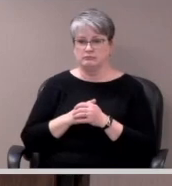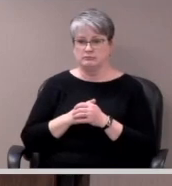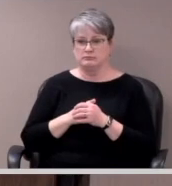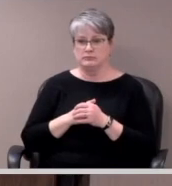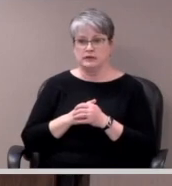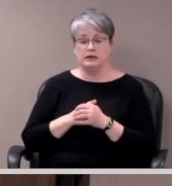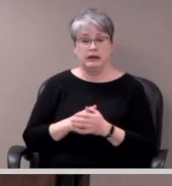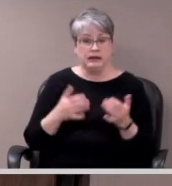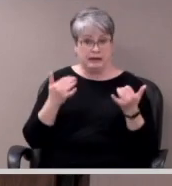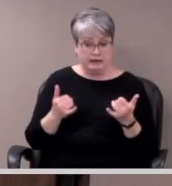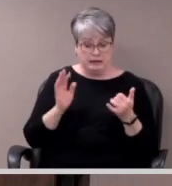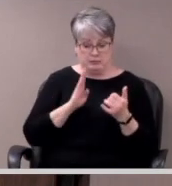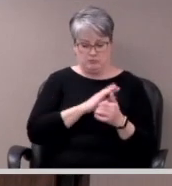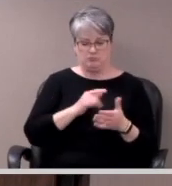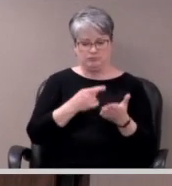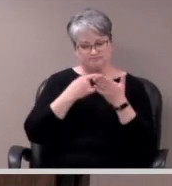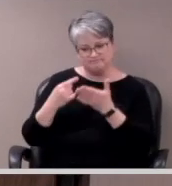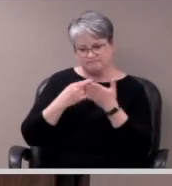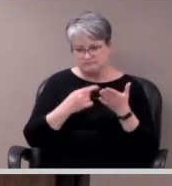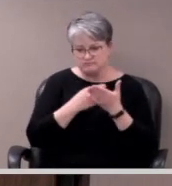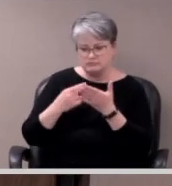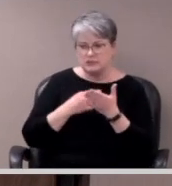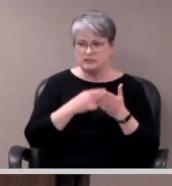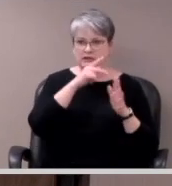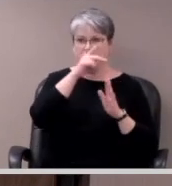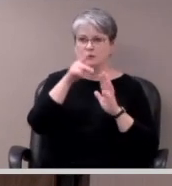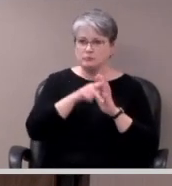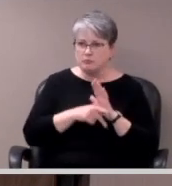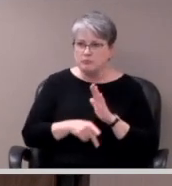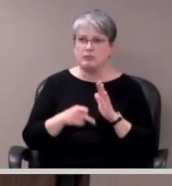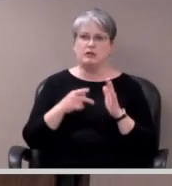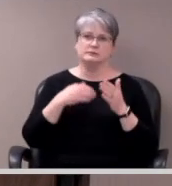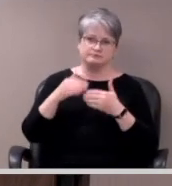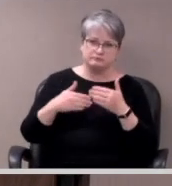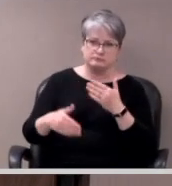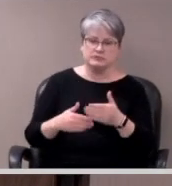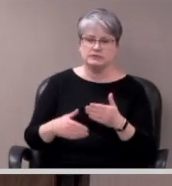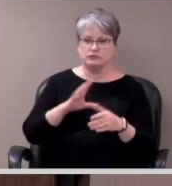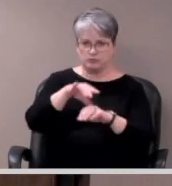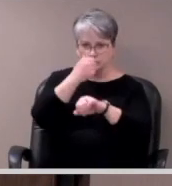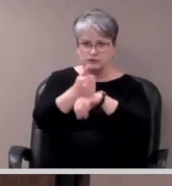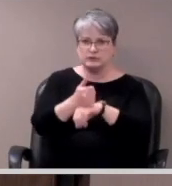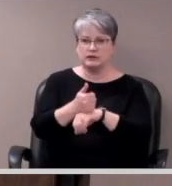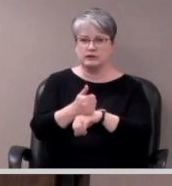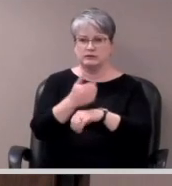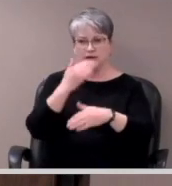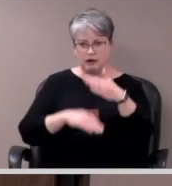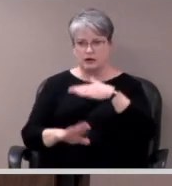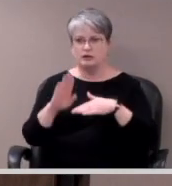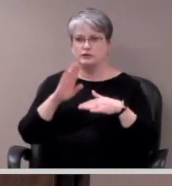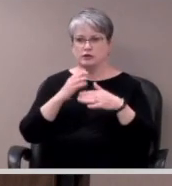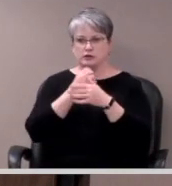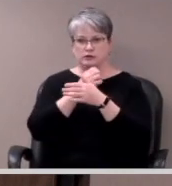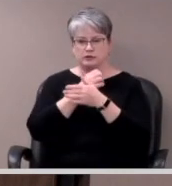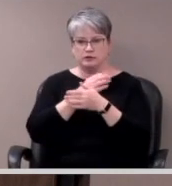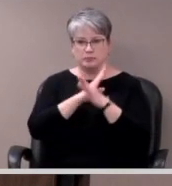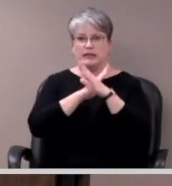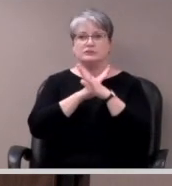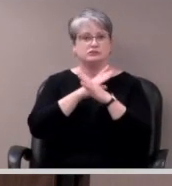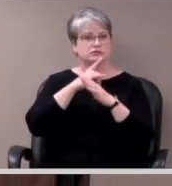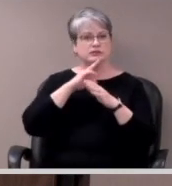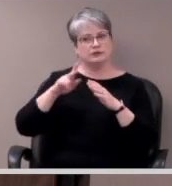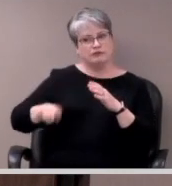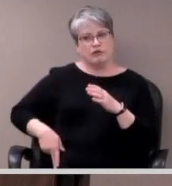board discusses the policies and procedures they want to put in place, under the protection of armed